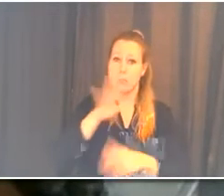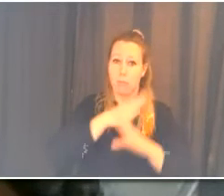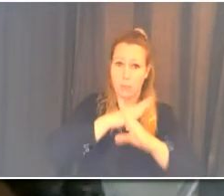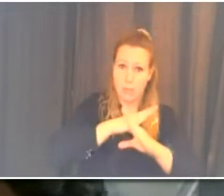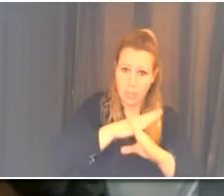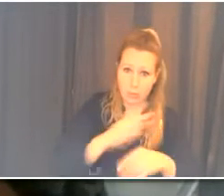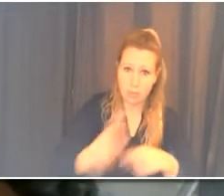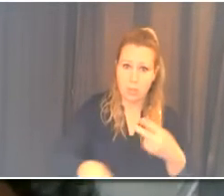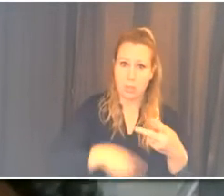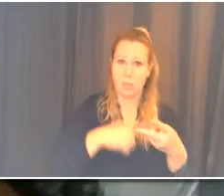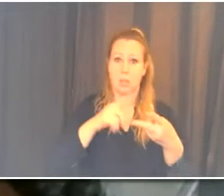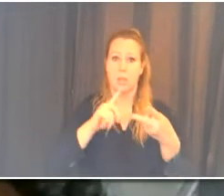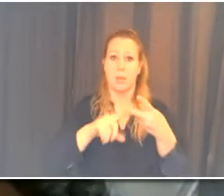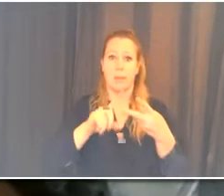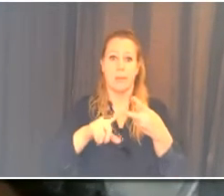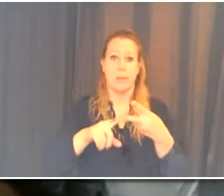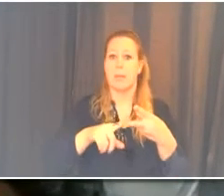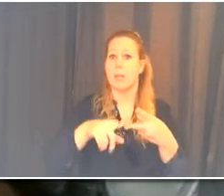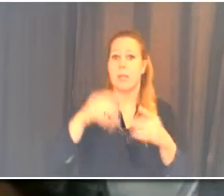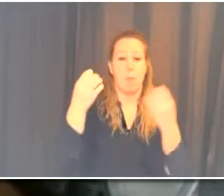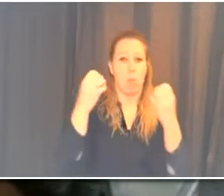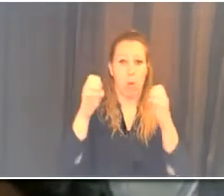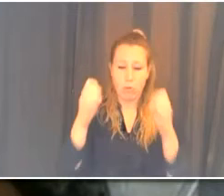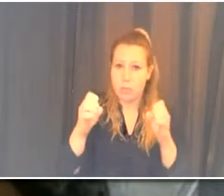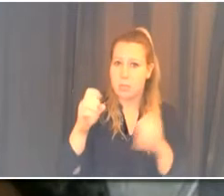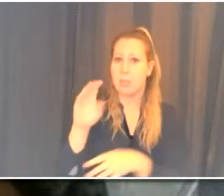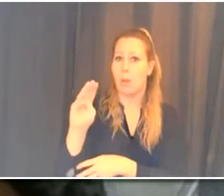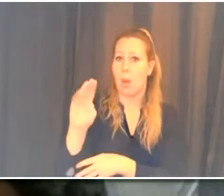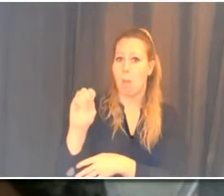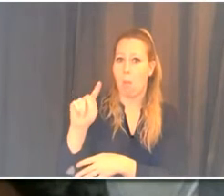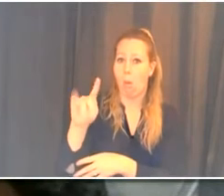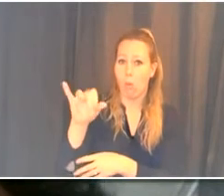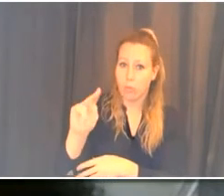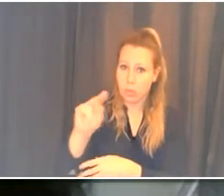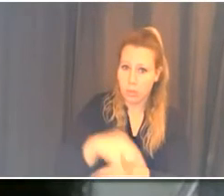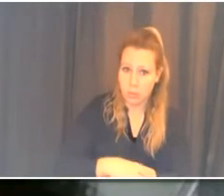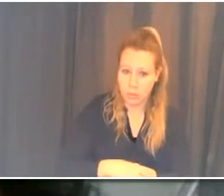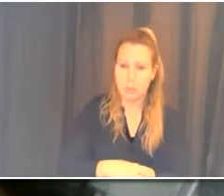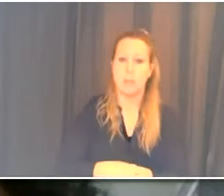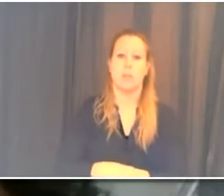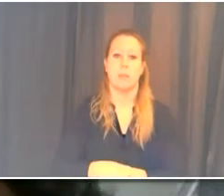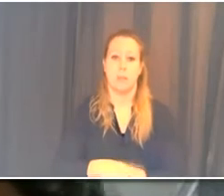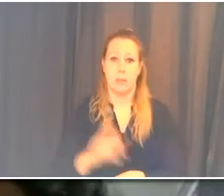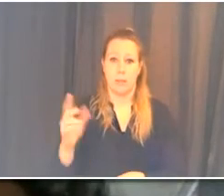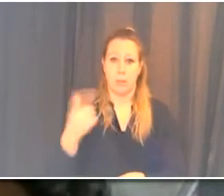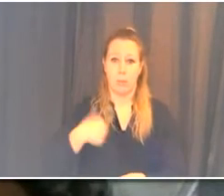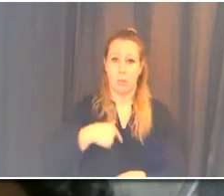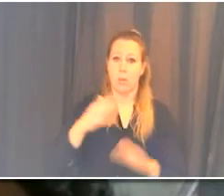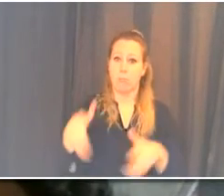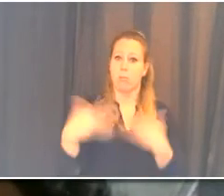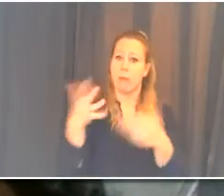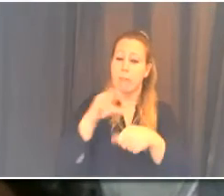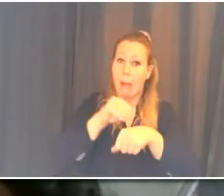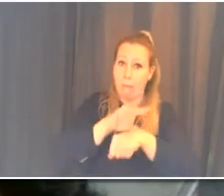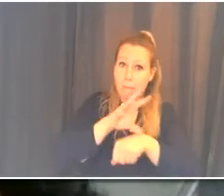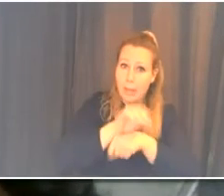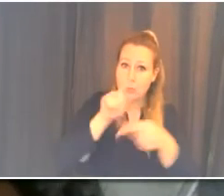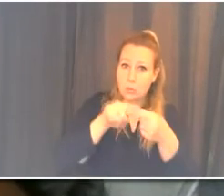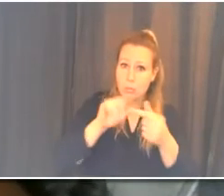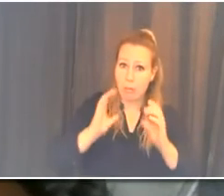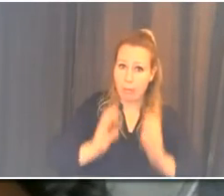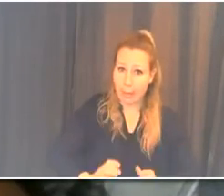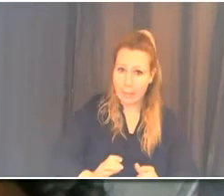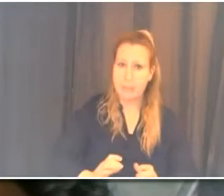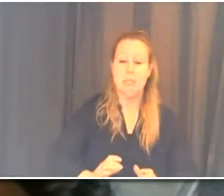now is how to negotiate custody and parenting time given given the health situation that we're in how to